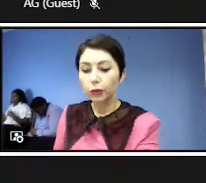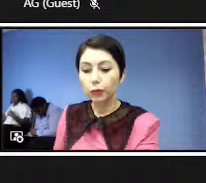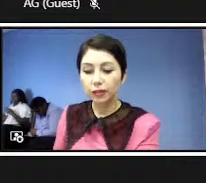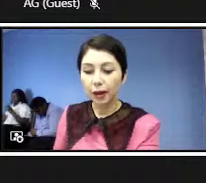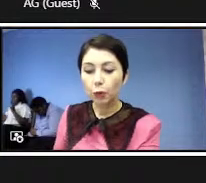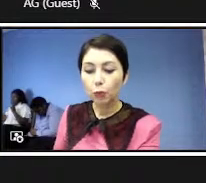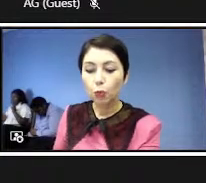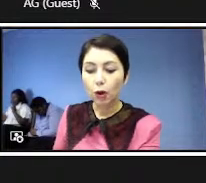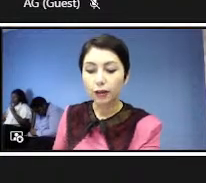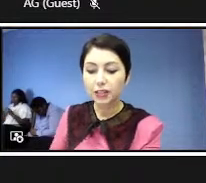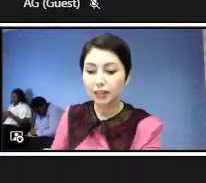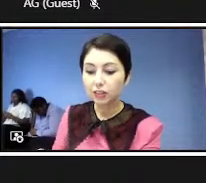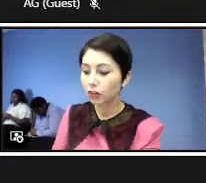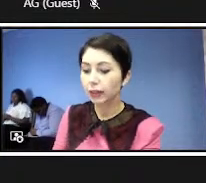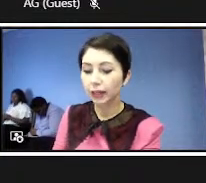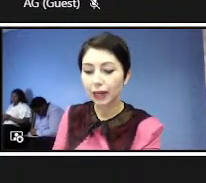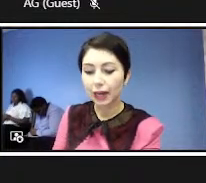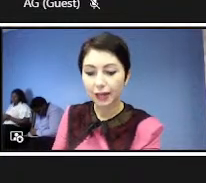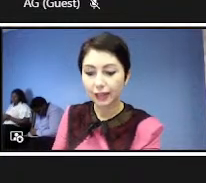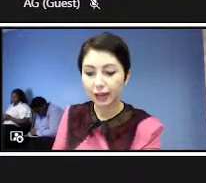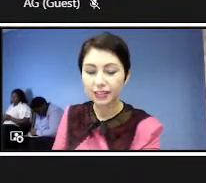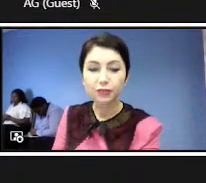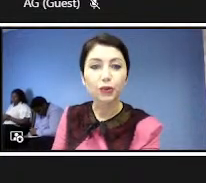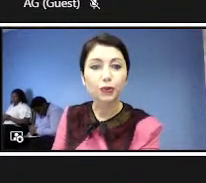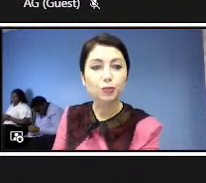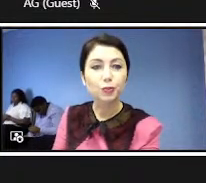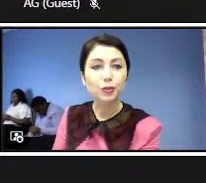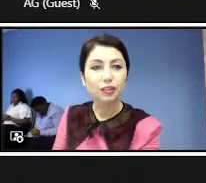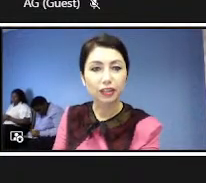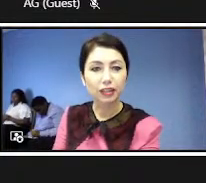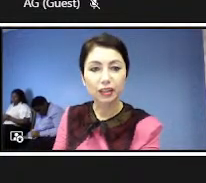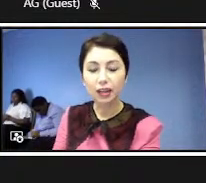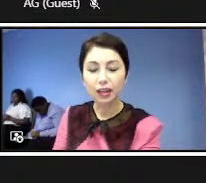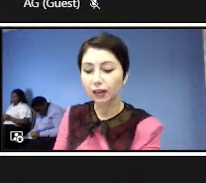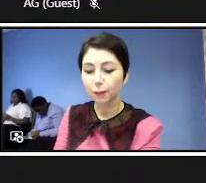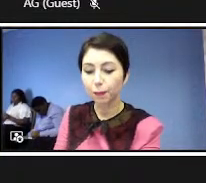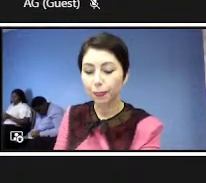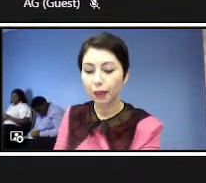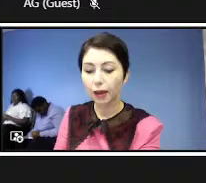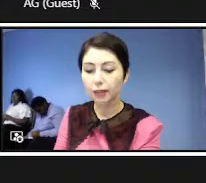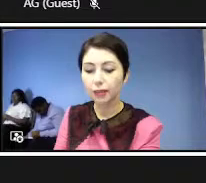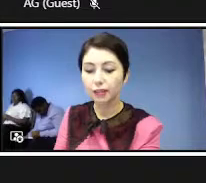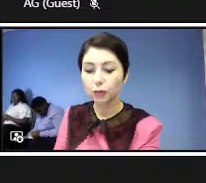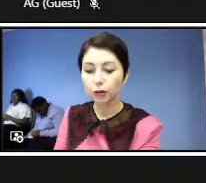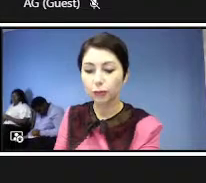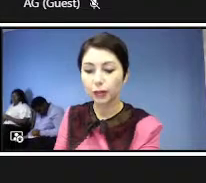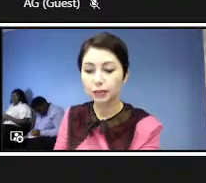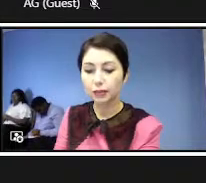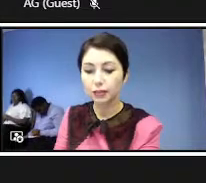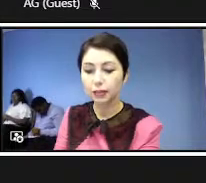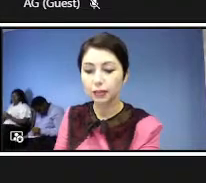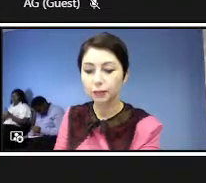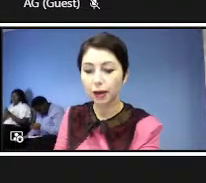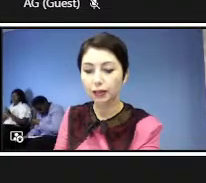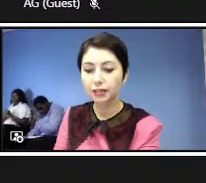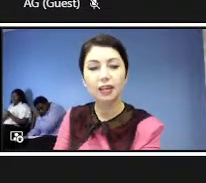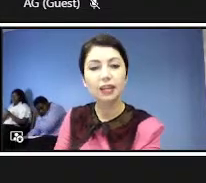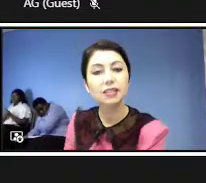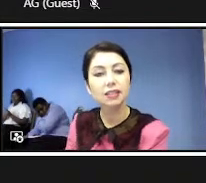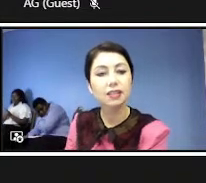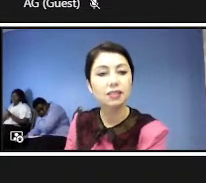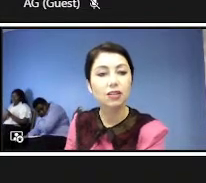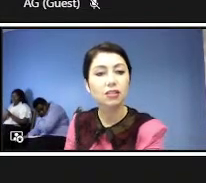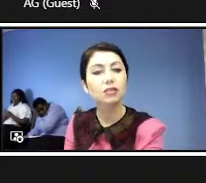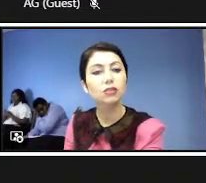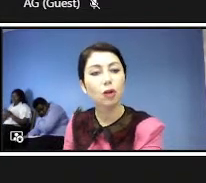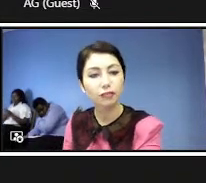So, number one, you've touched on the guidelines very specifically. and that you are correct. My understanding is